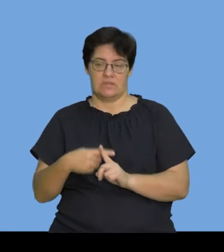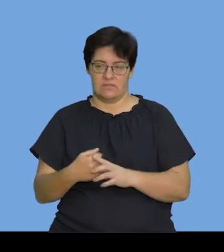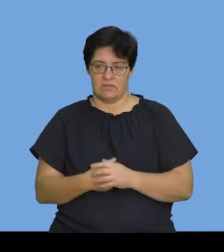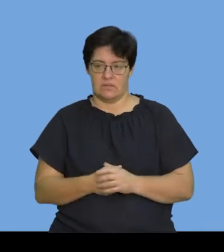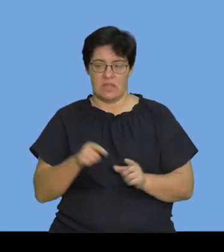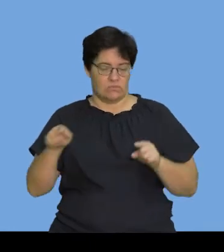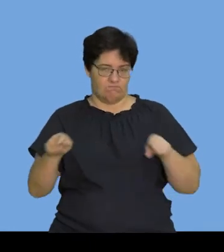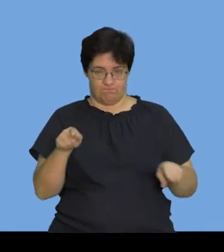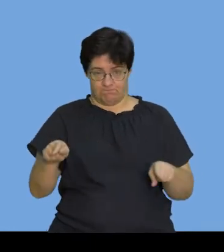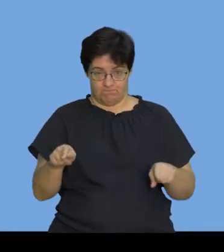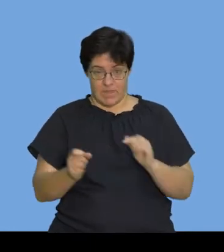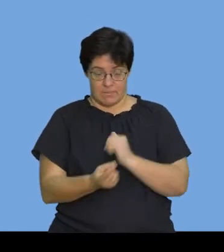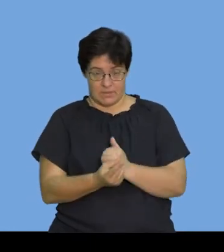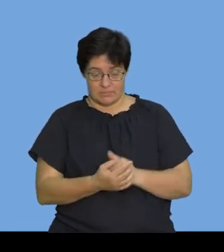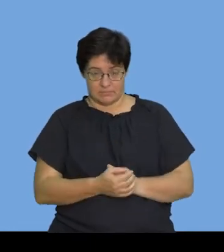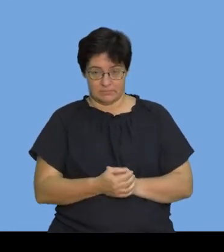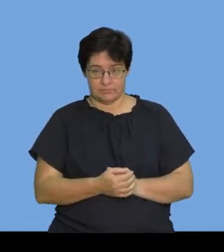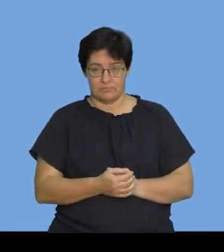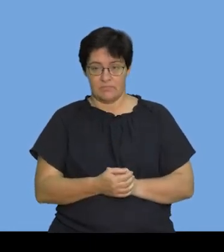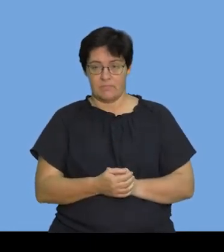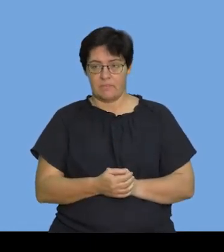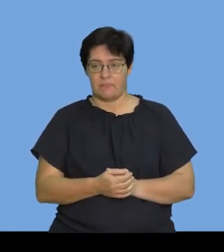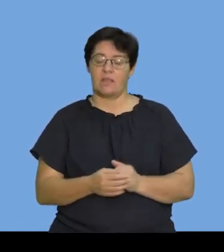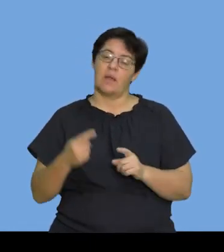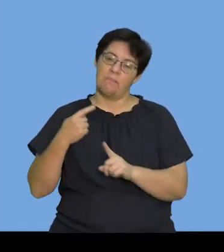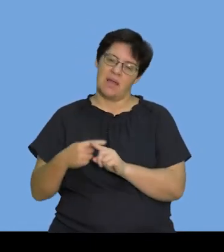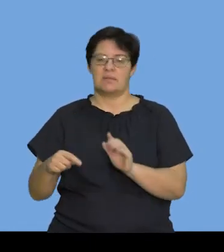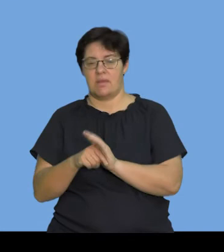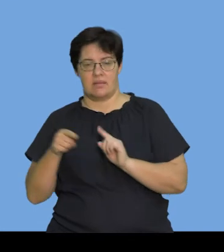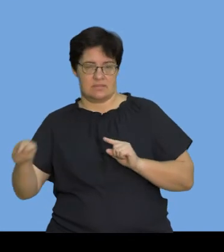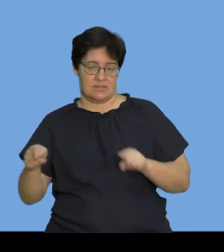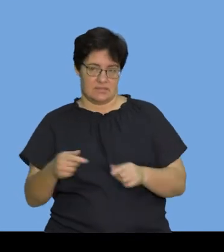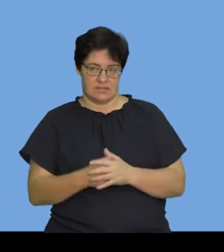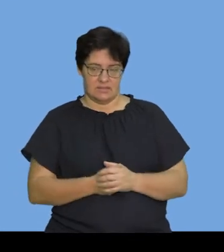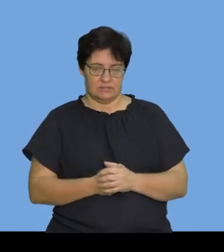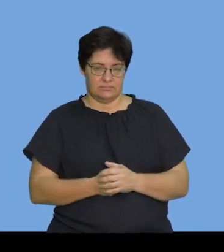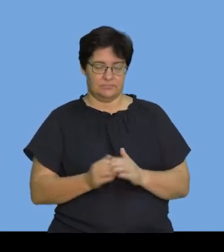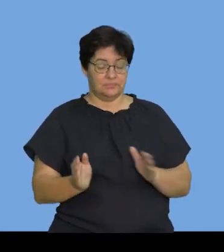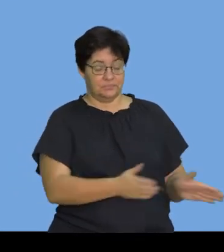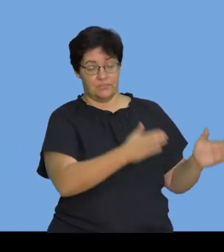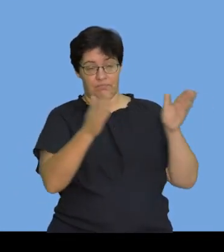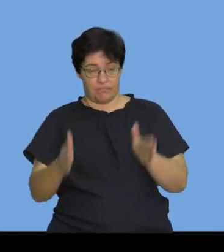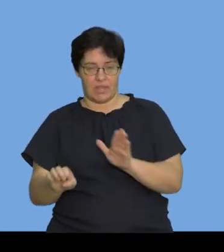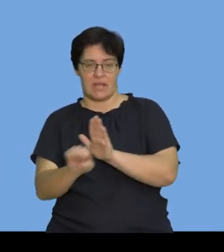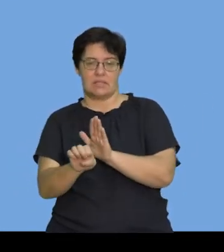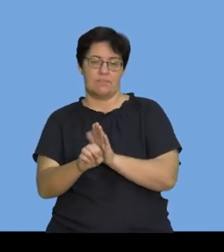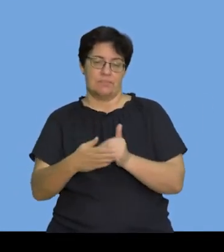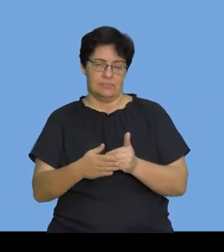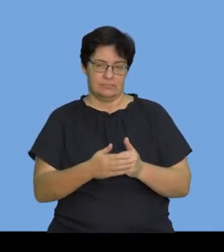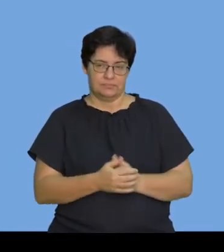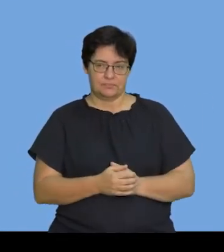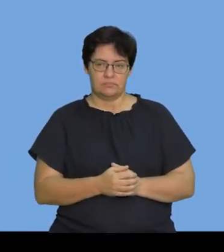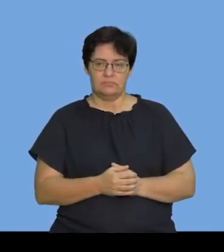2 comes from, and then the plus and the minus. Let's look at another example. Solve for x